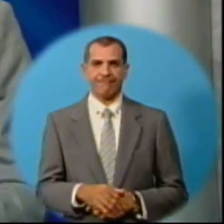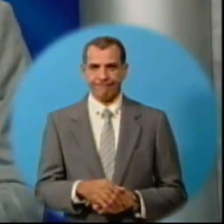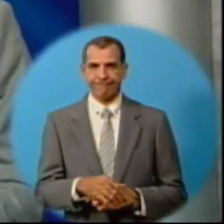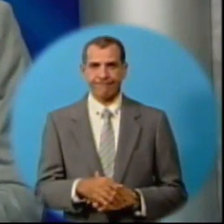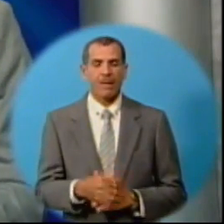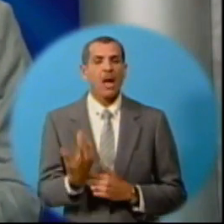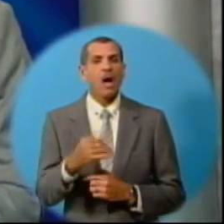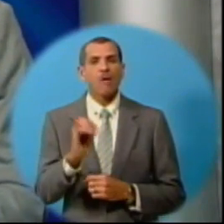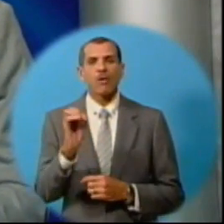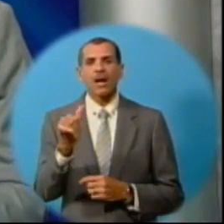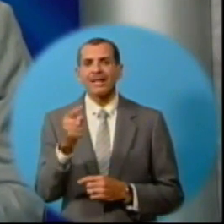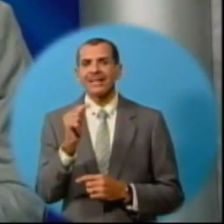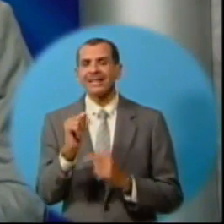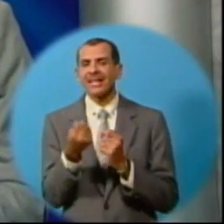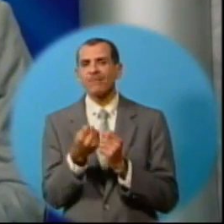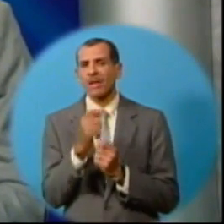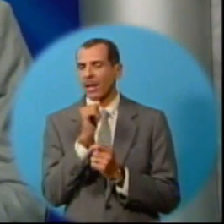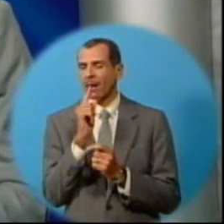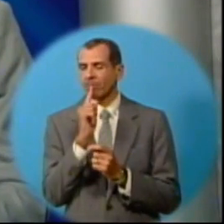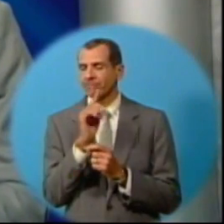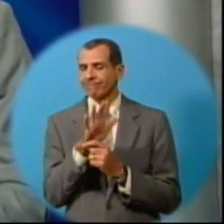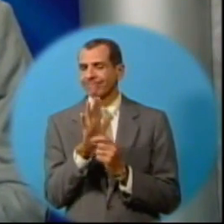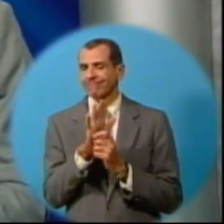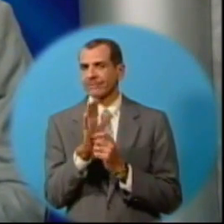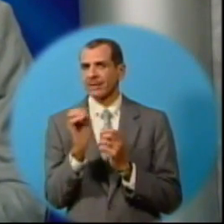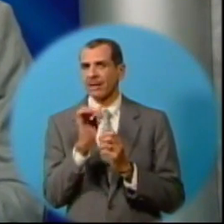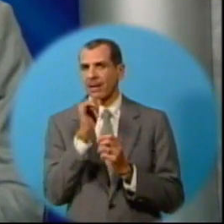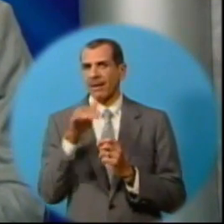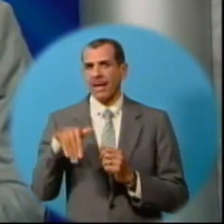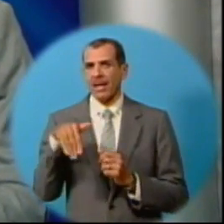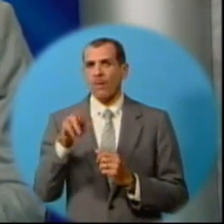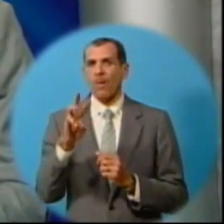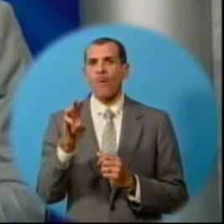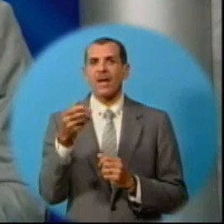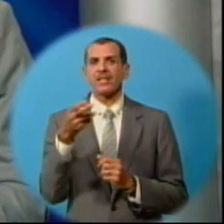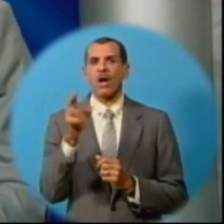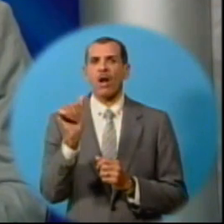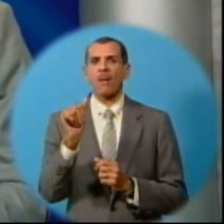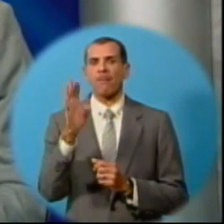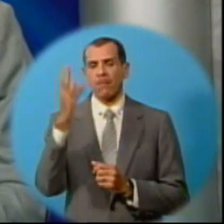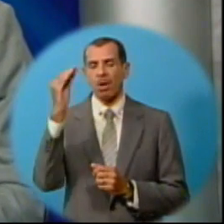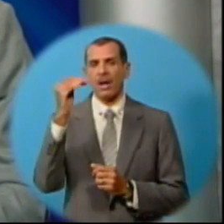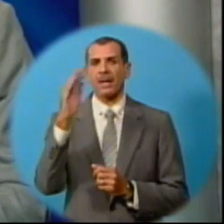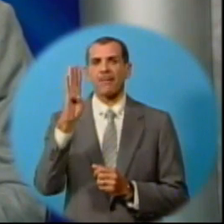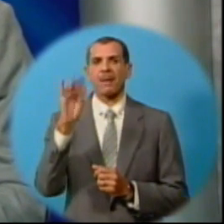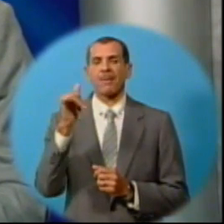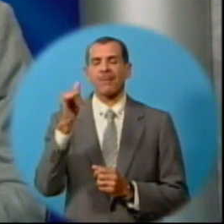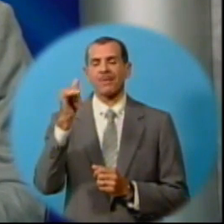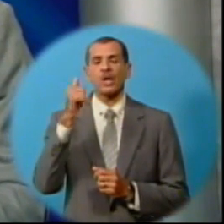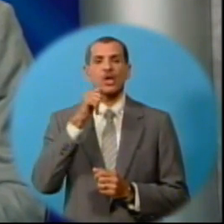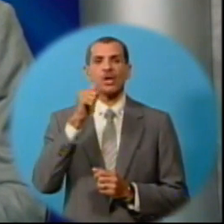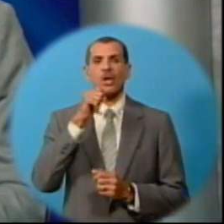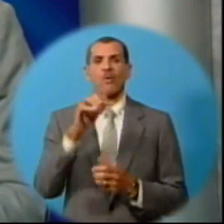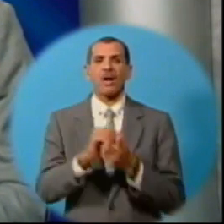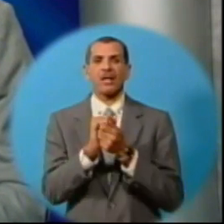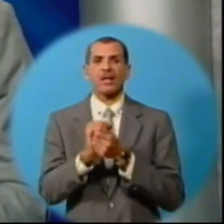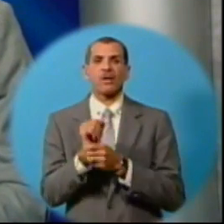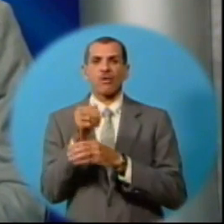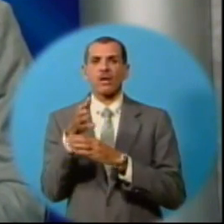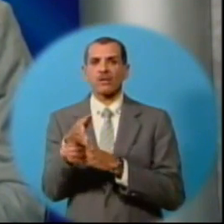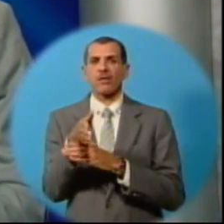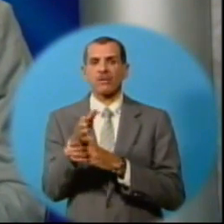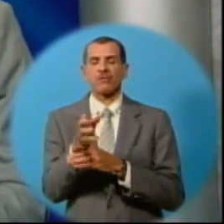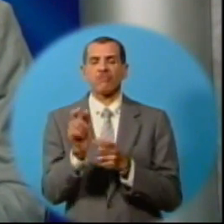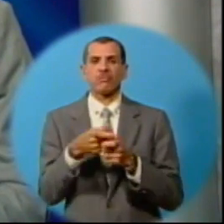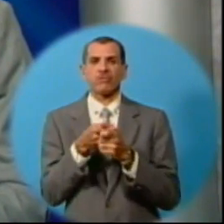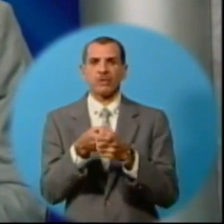Well, the overall team titles aren't confirmed as yet, but a Wesley Hall boy and a Bay Primary girl won today's Trevor Strong Memorial Cross-Country event for